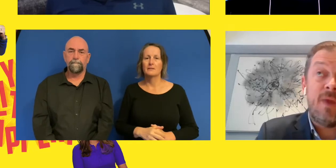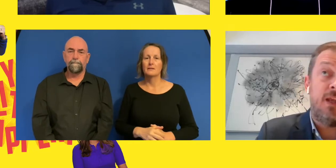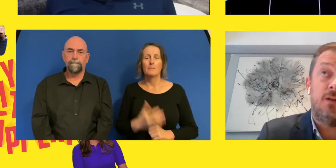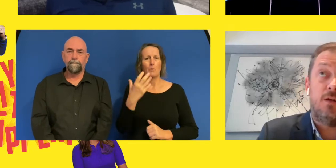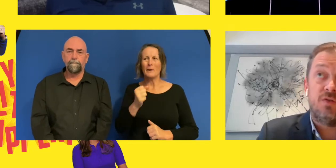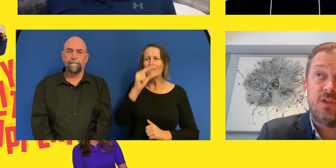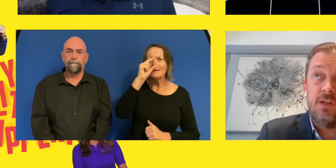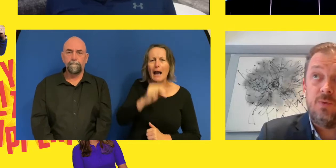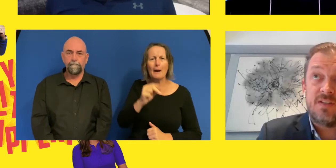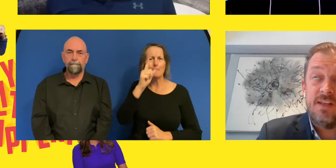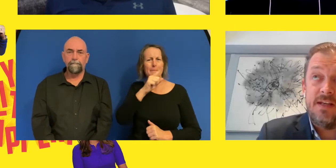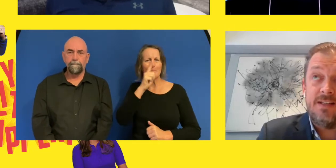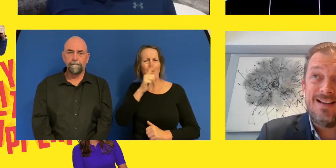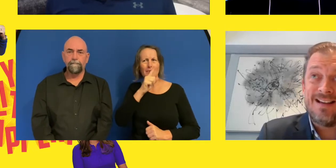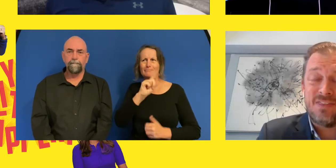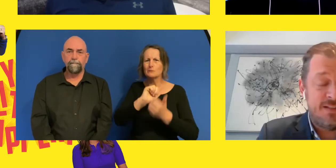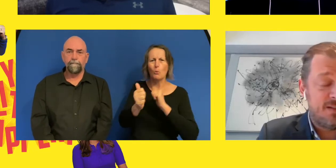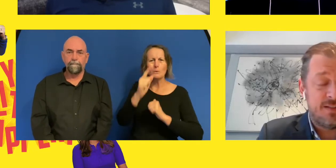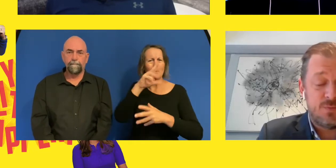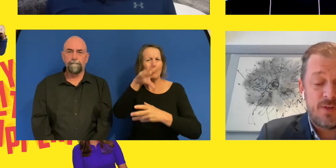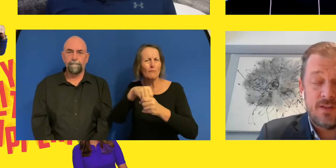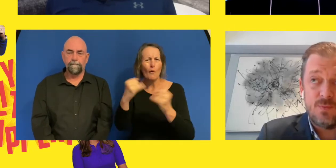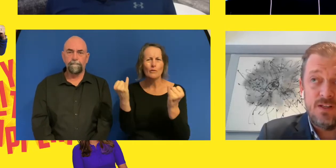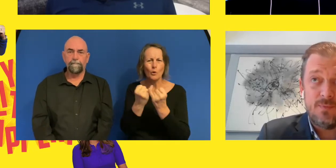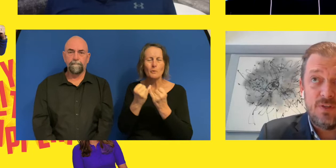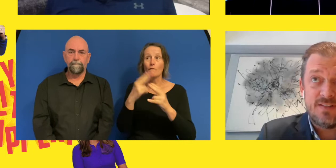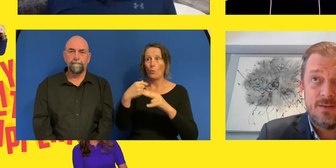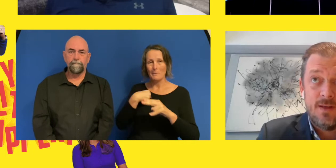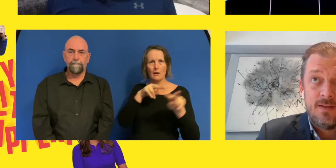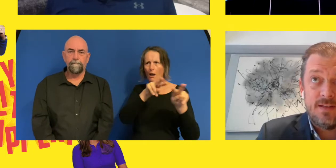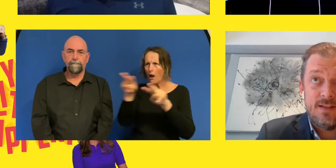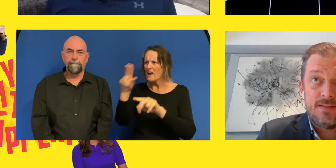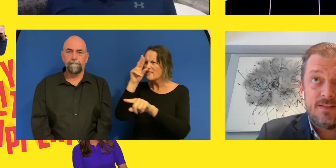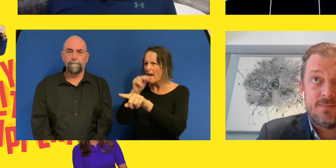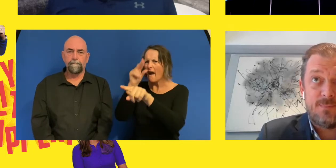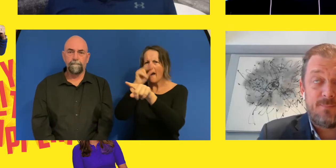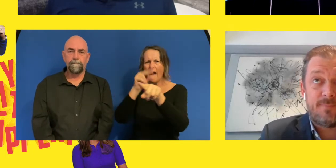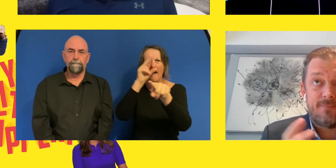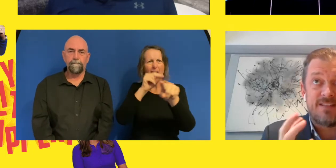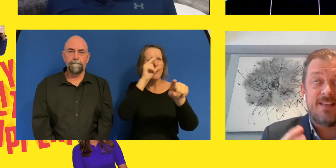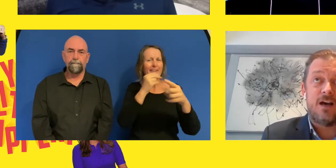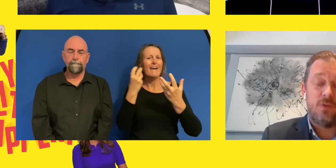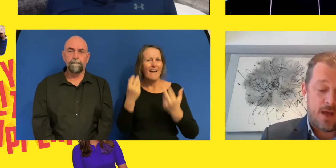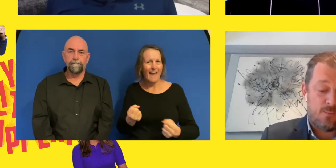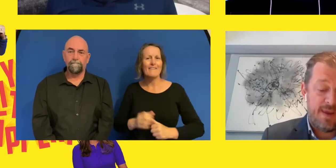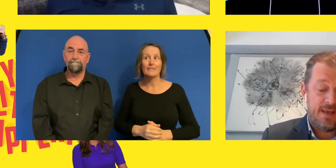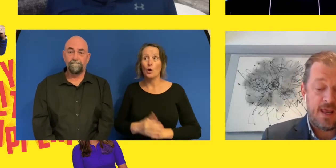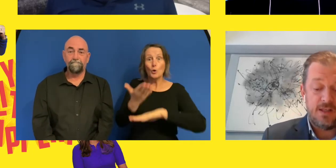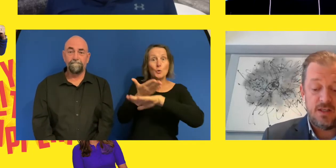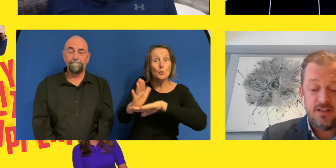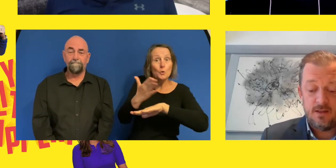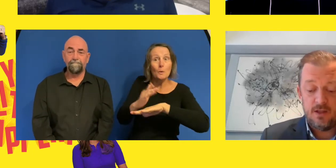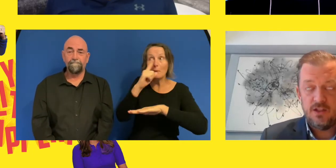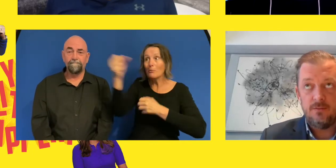there are many. We are seeing here young athletes. This is what is really, to me, is stands out. How many